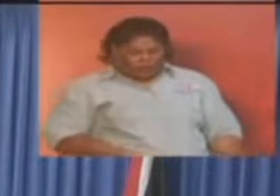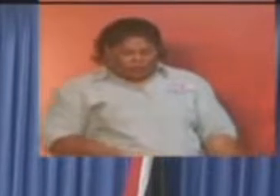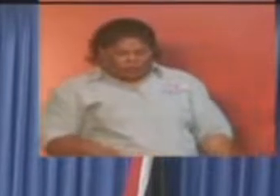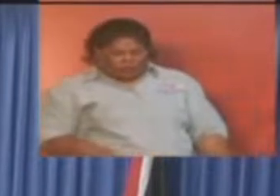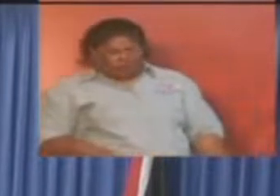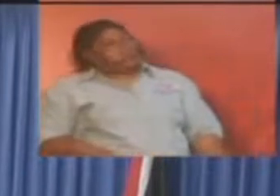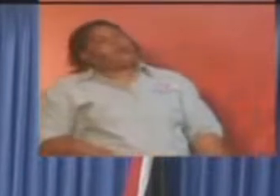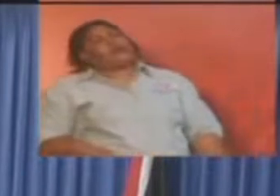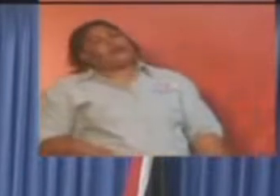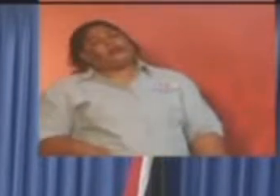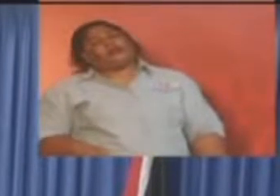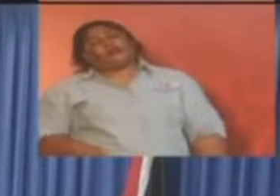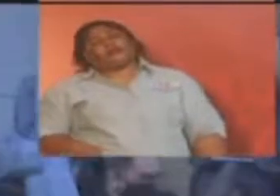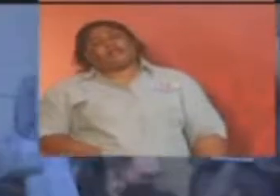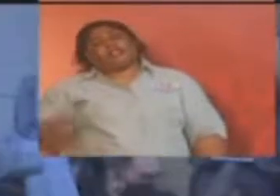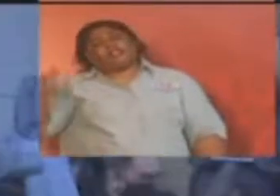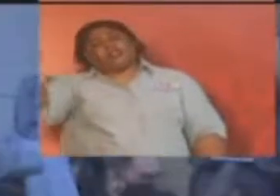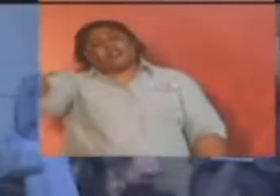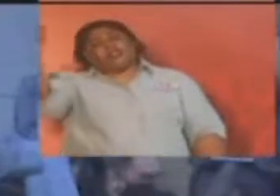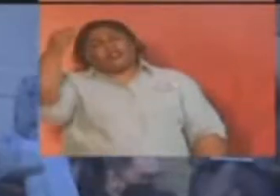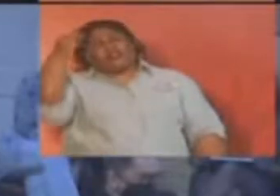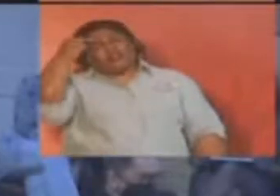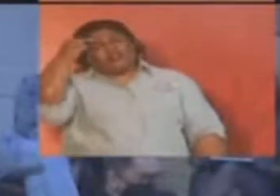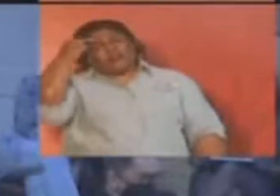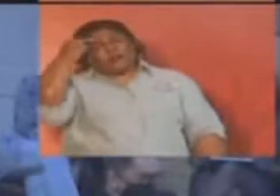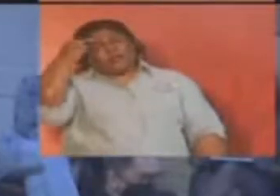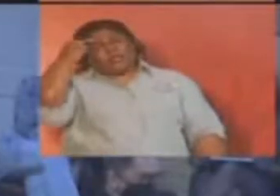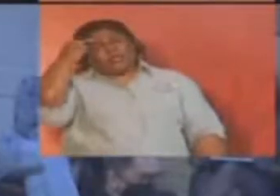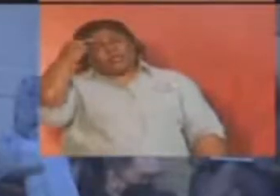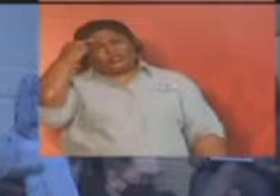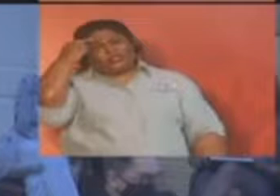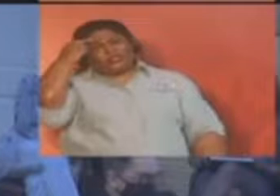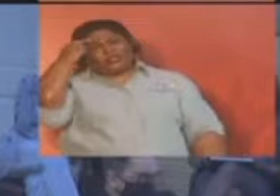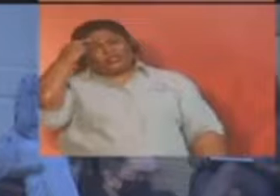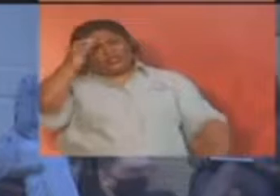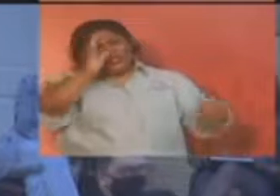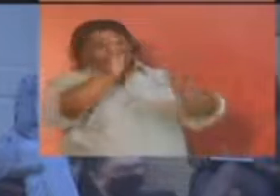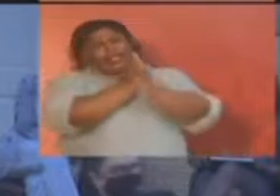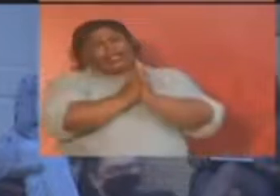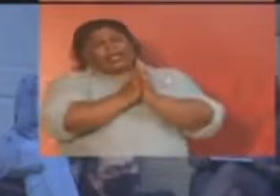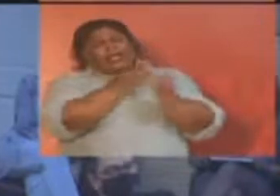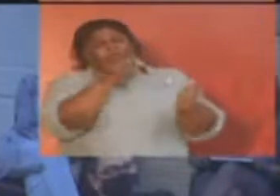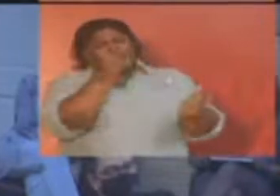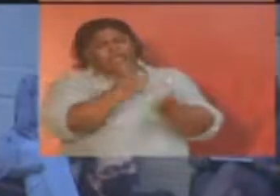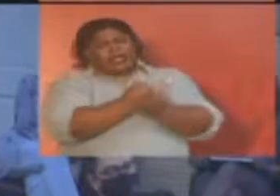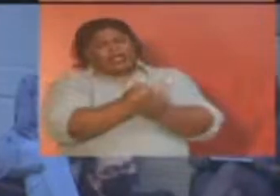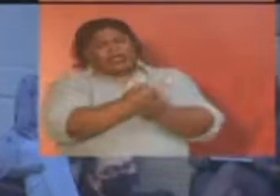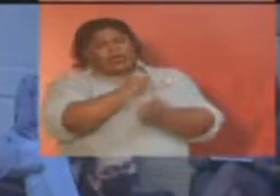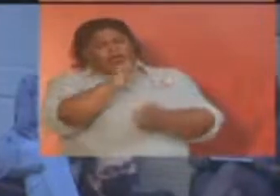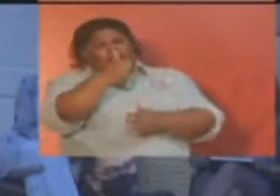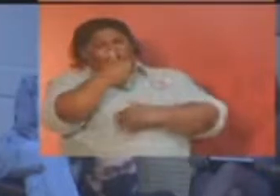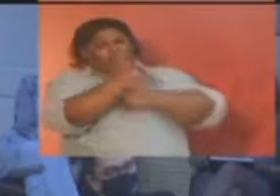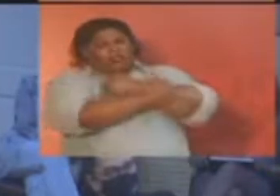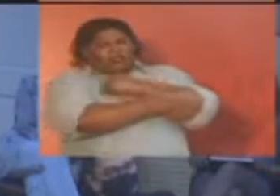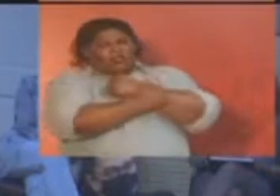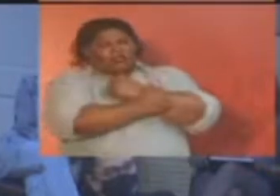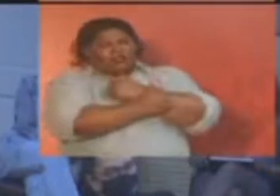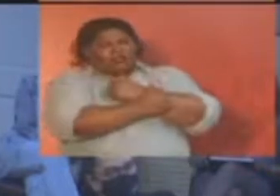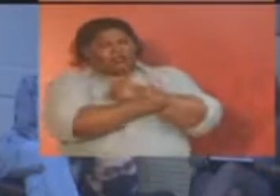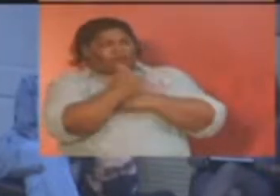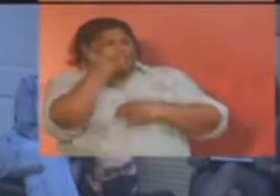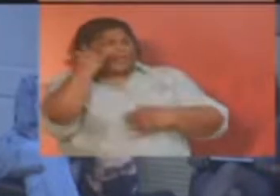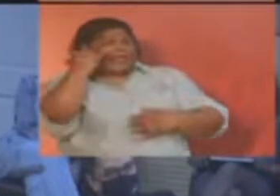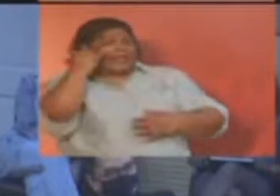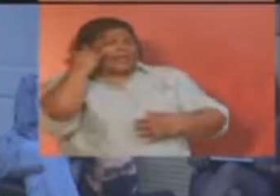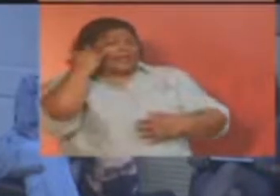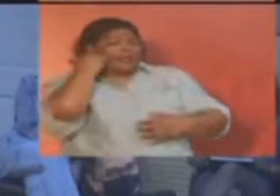where the government may seek help externally in terms of the health sector if it does become even